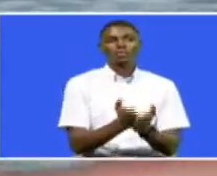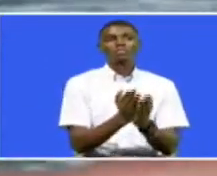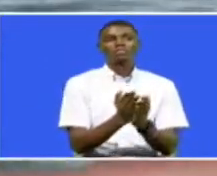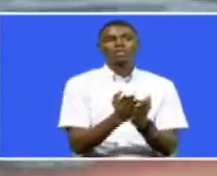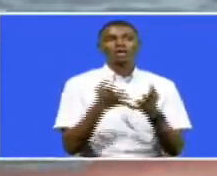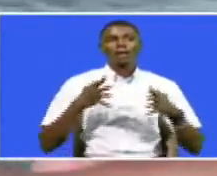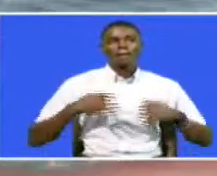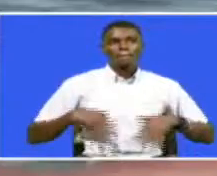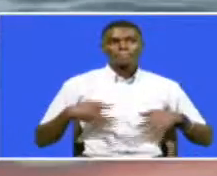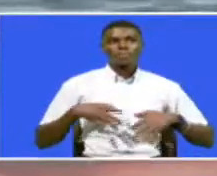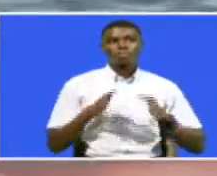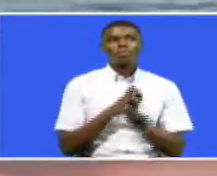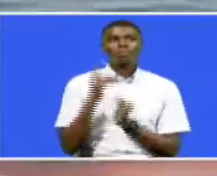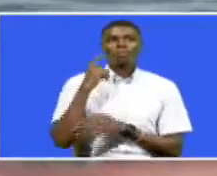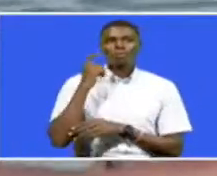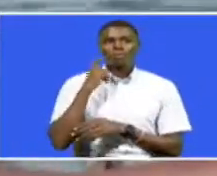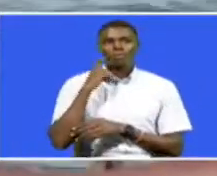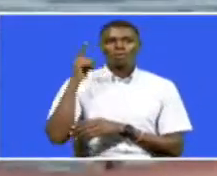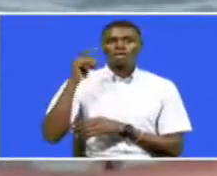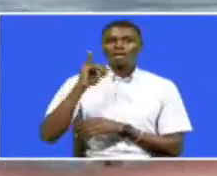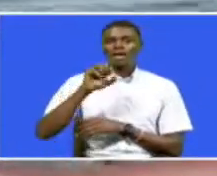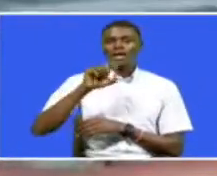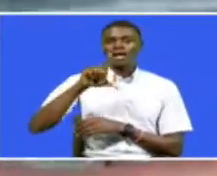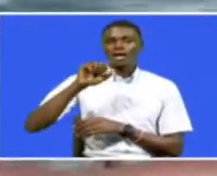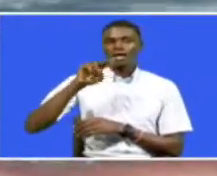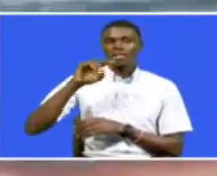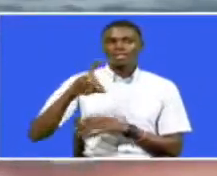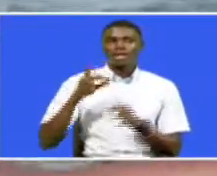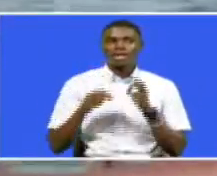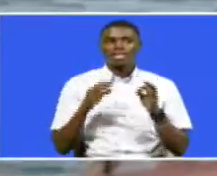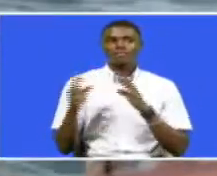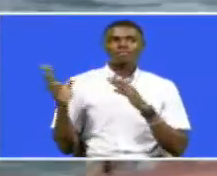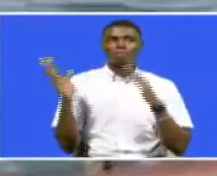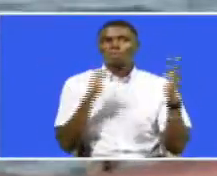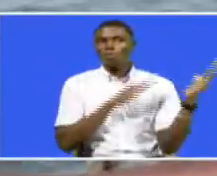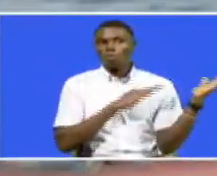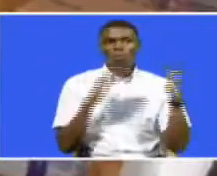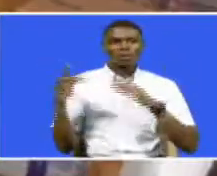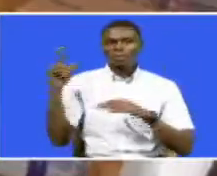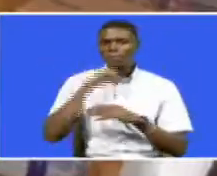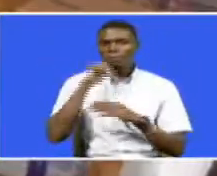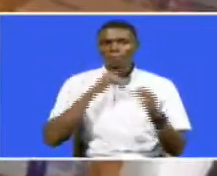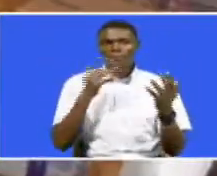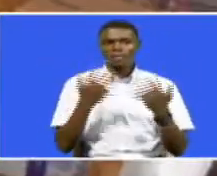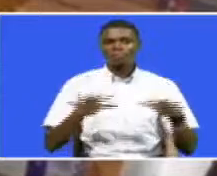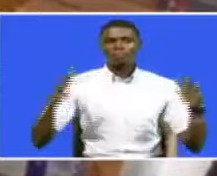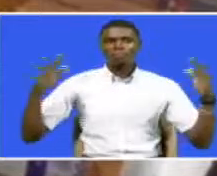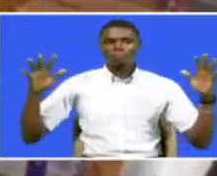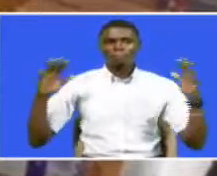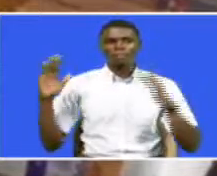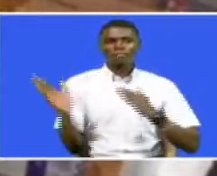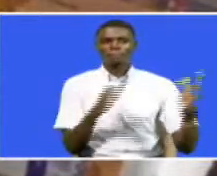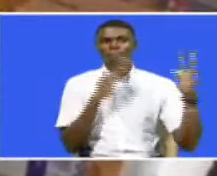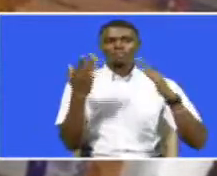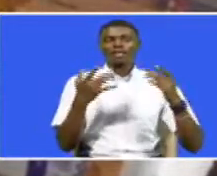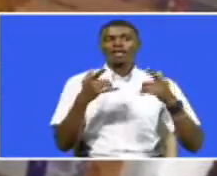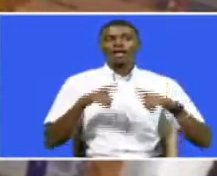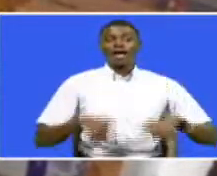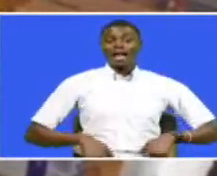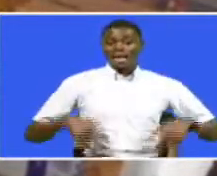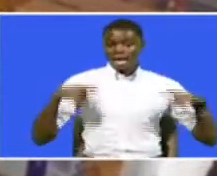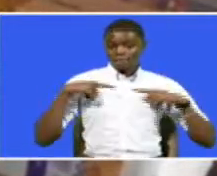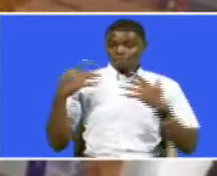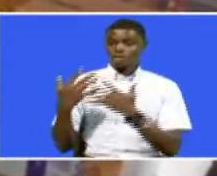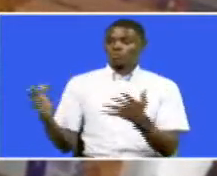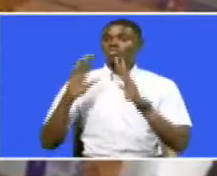especially the people with shops in the island, in case of rough weather, as we all know, the life and the goods, the one has to